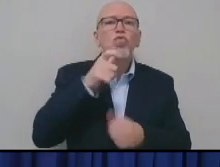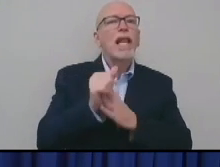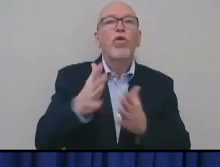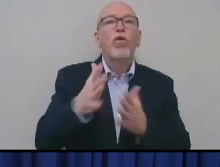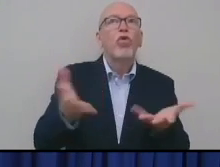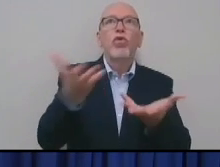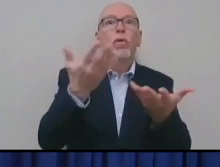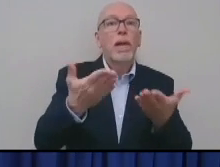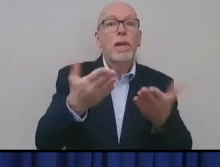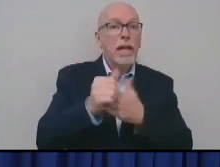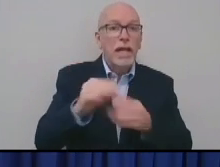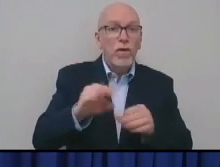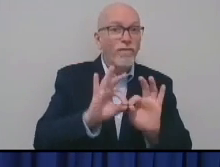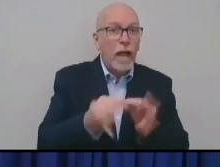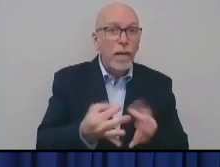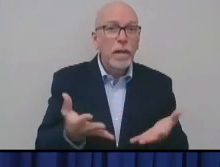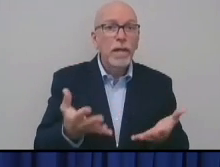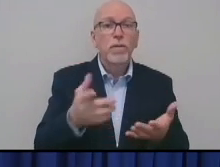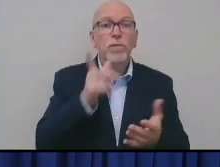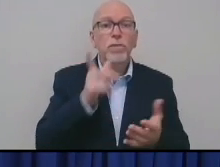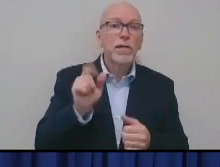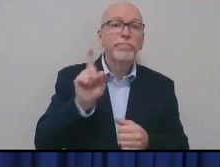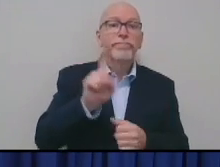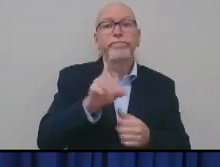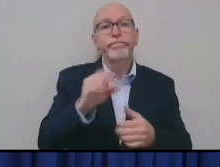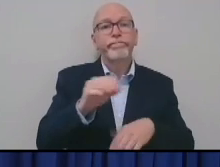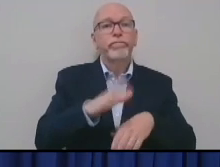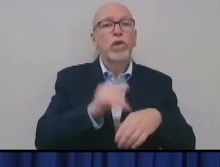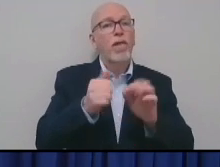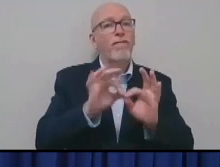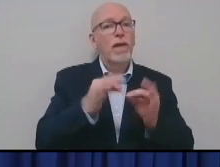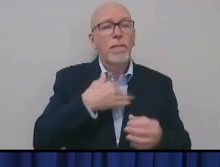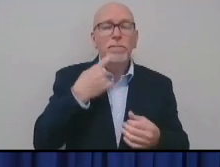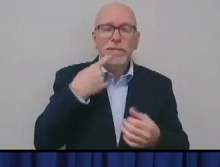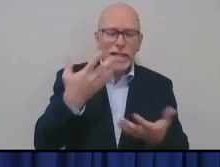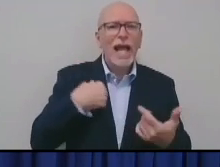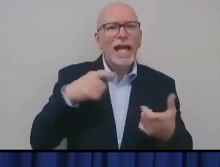in a family, right, that comes and calls all their family members and says, I need